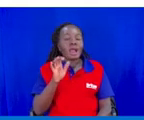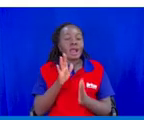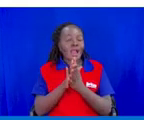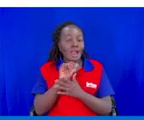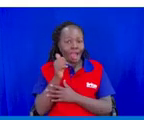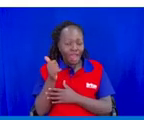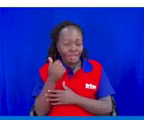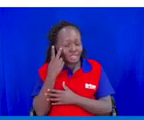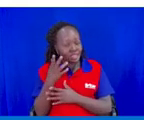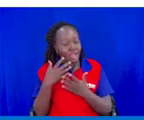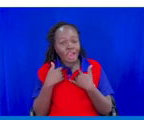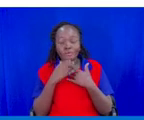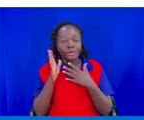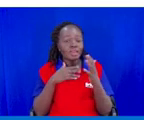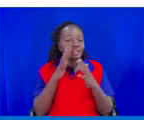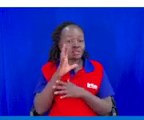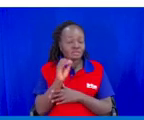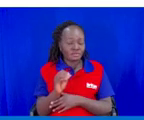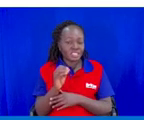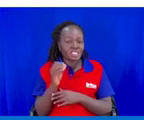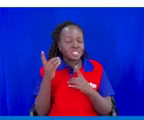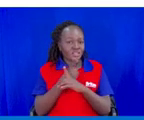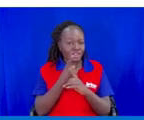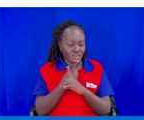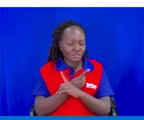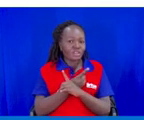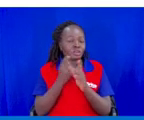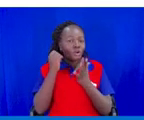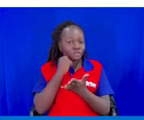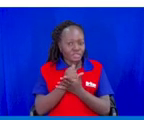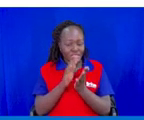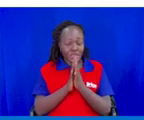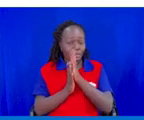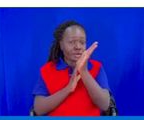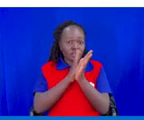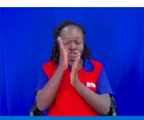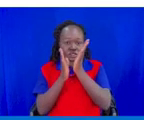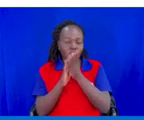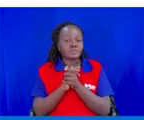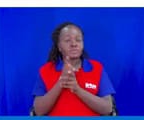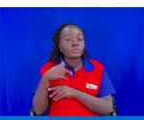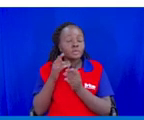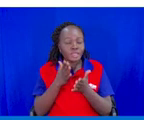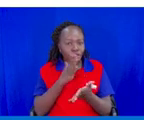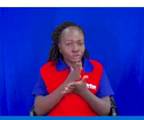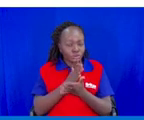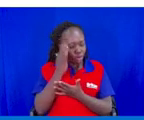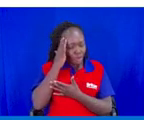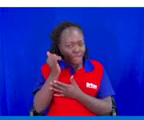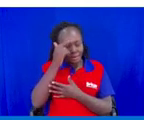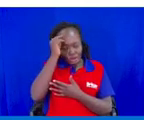50 different offices and branches spread out across those 7 countries. You're really here because of the asset management